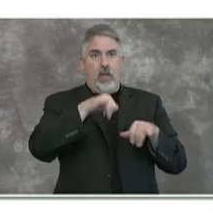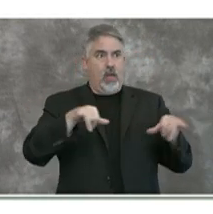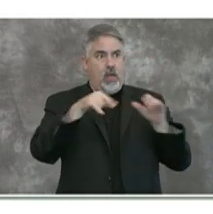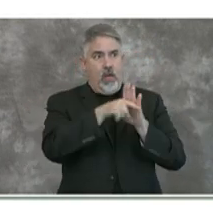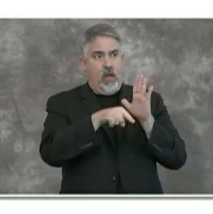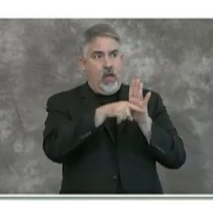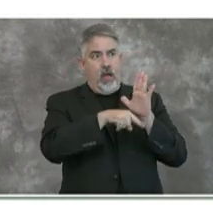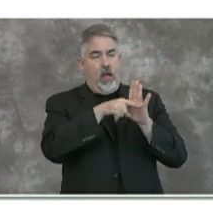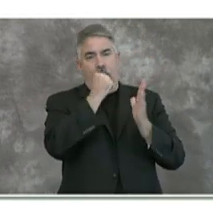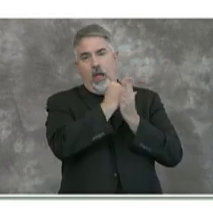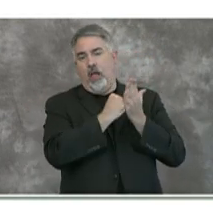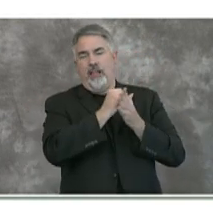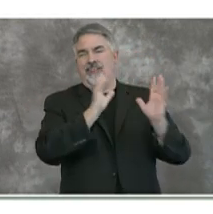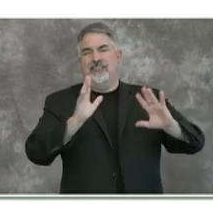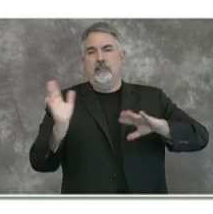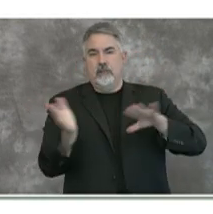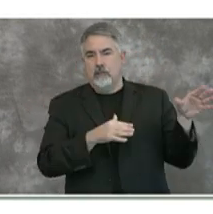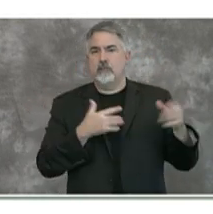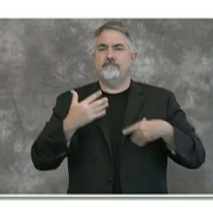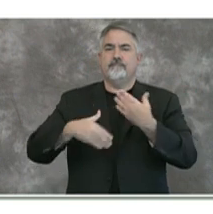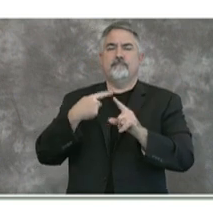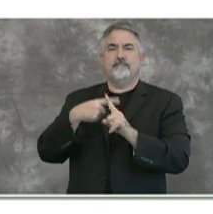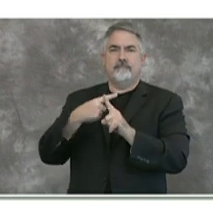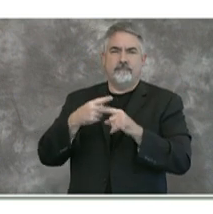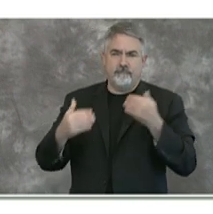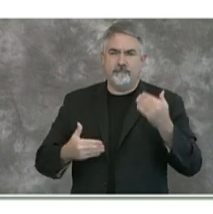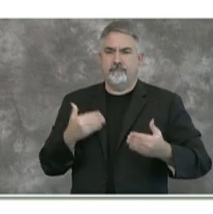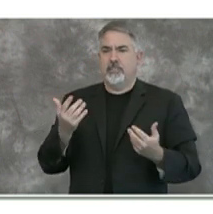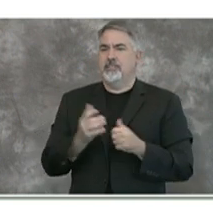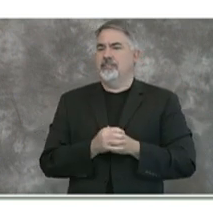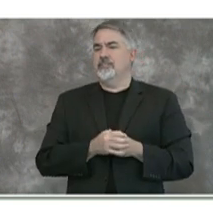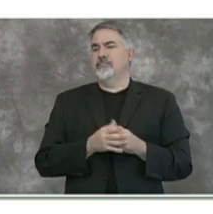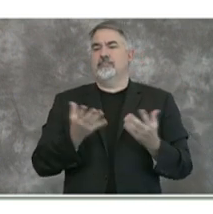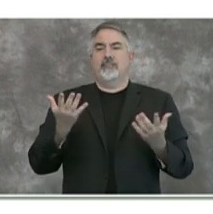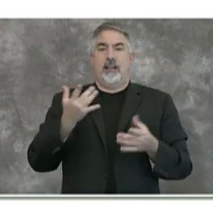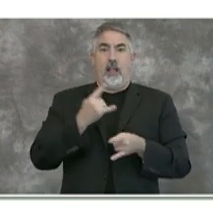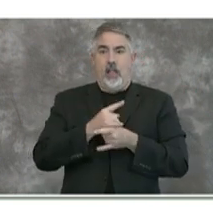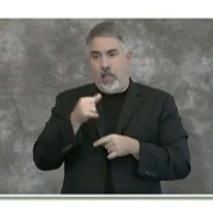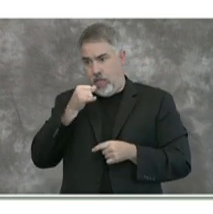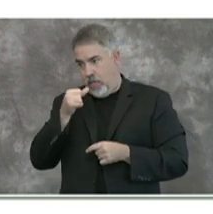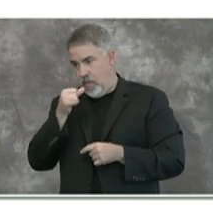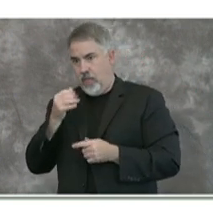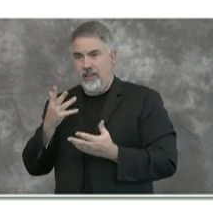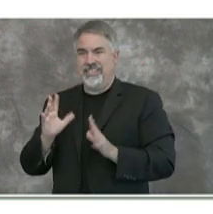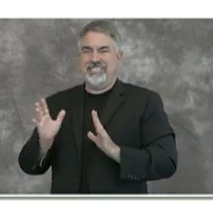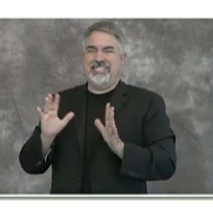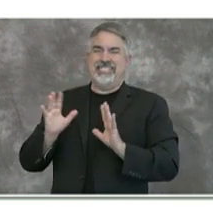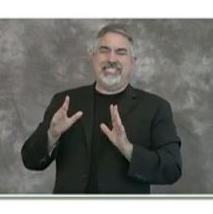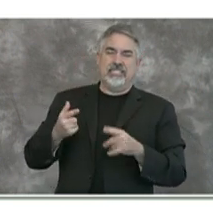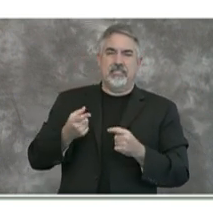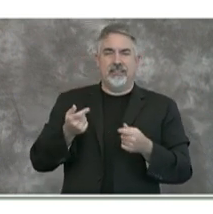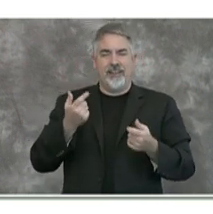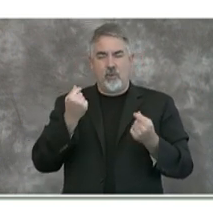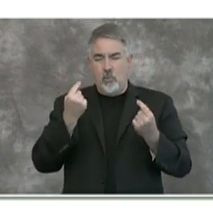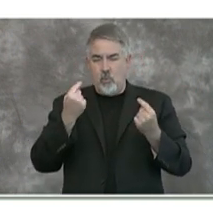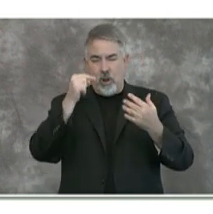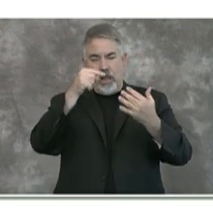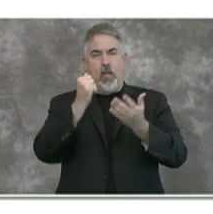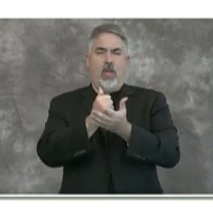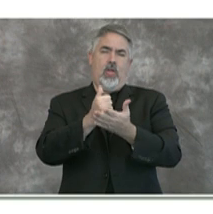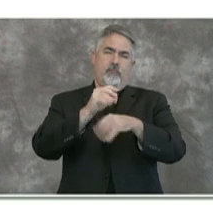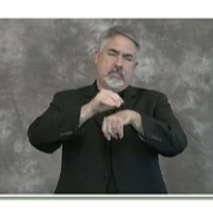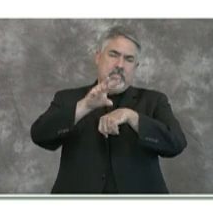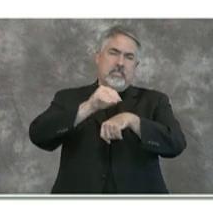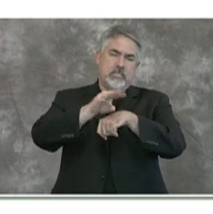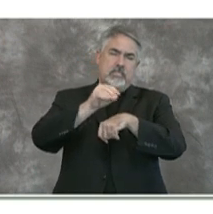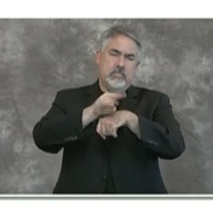more specific things around alcohol abuse and drug treatment type services. And we think that it is really important as a region that we all look out for